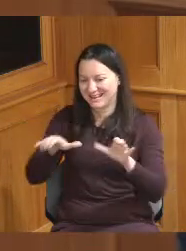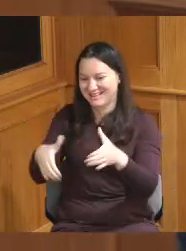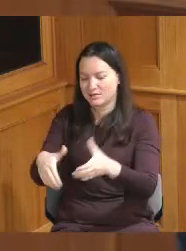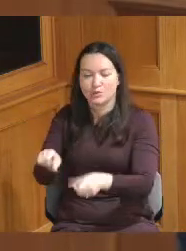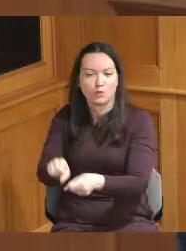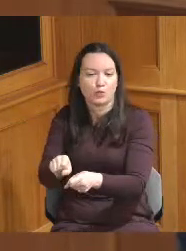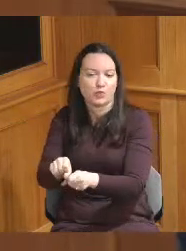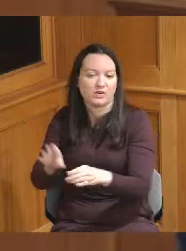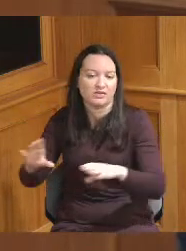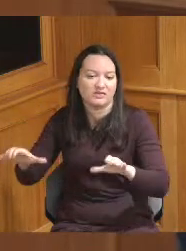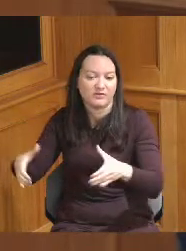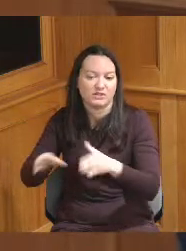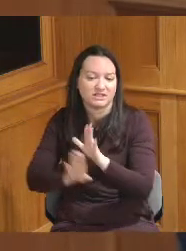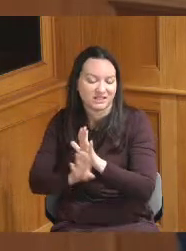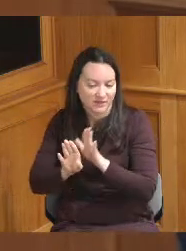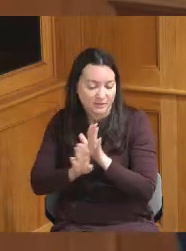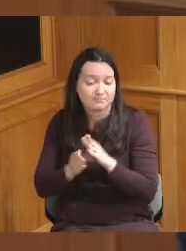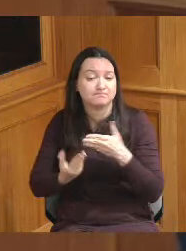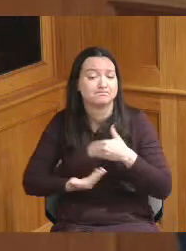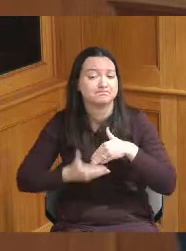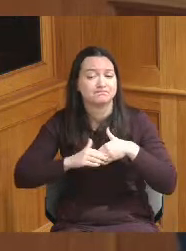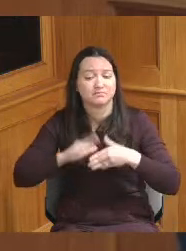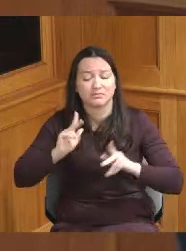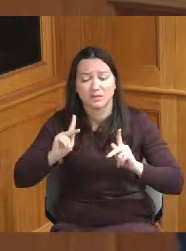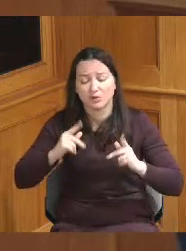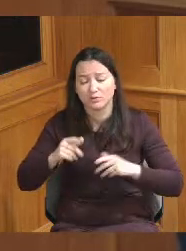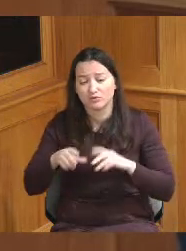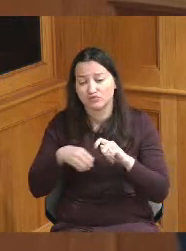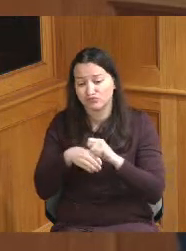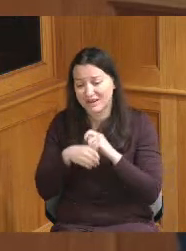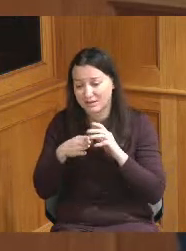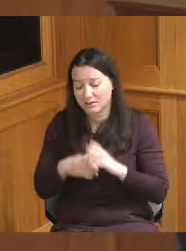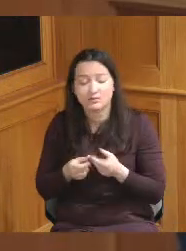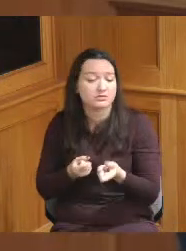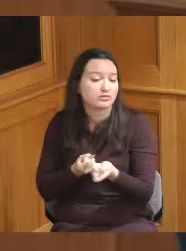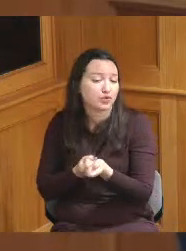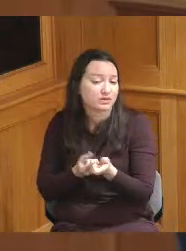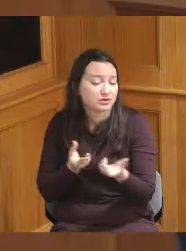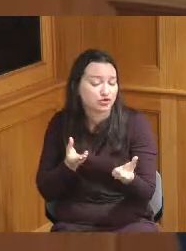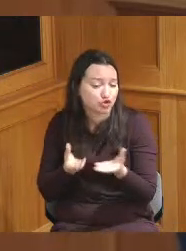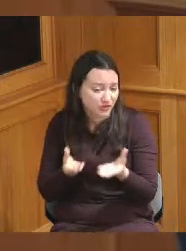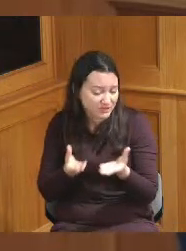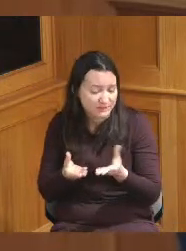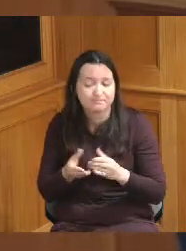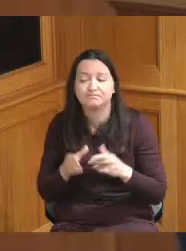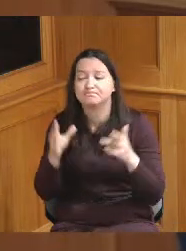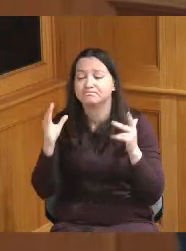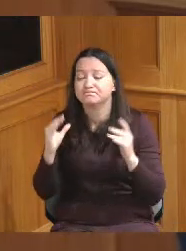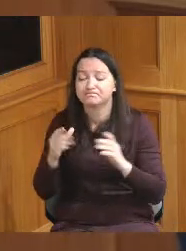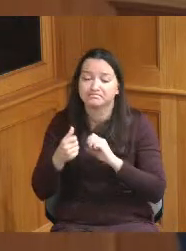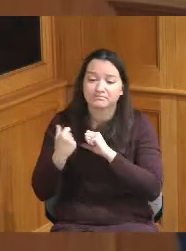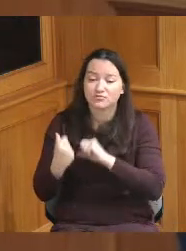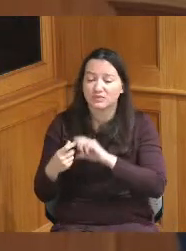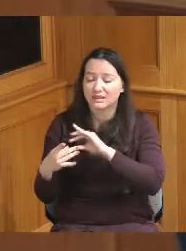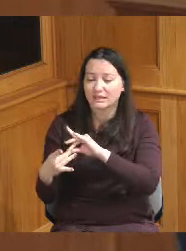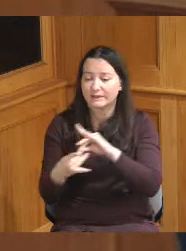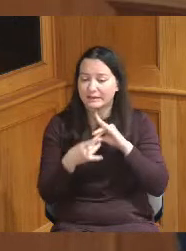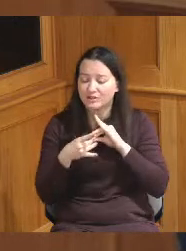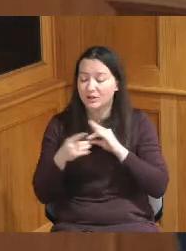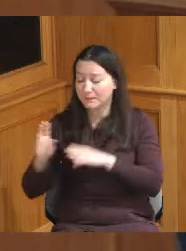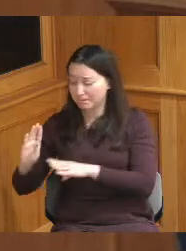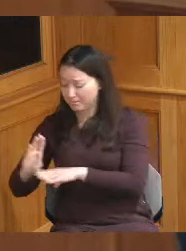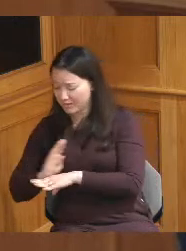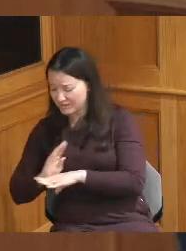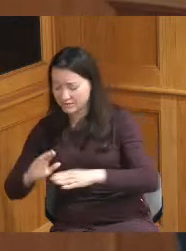workforce development efforts to increase the number of residents trained, support services provided, and to strengthen connections between